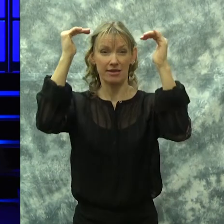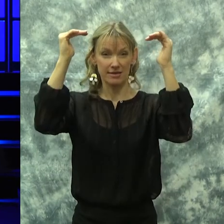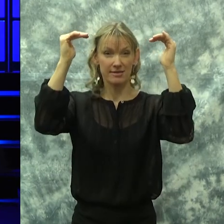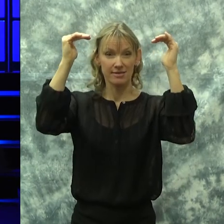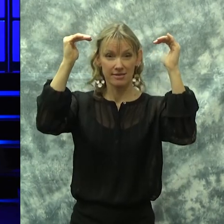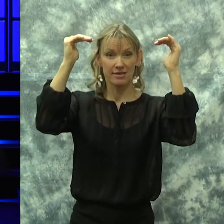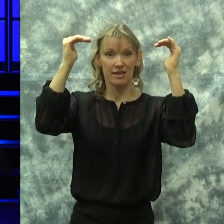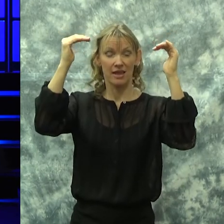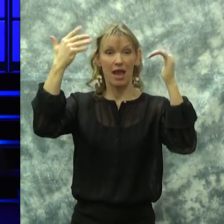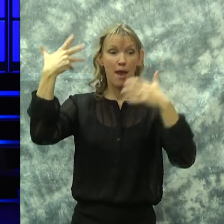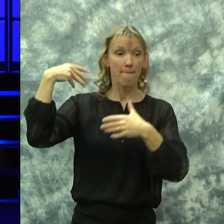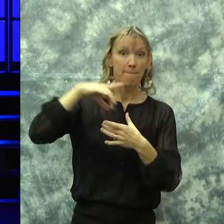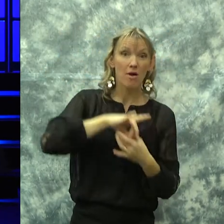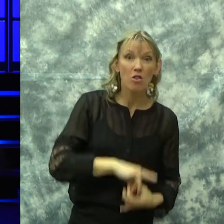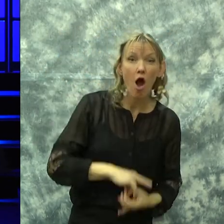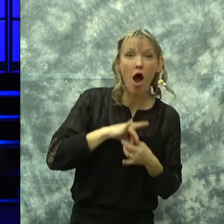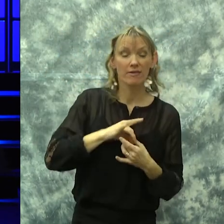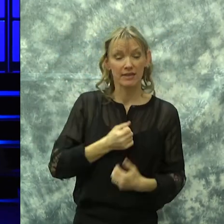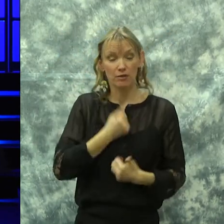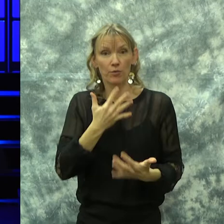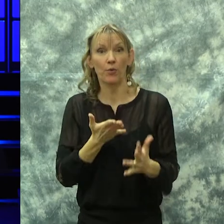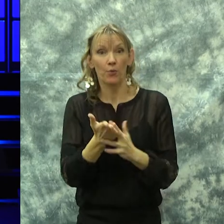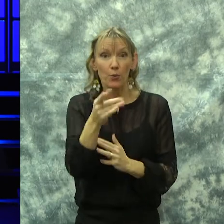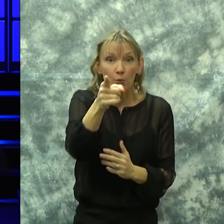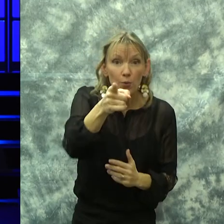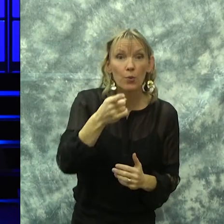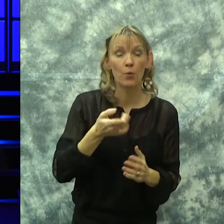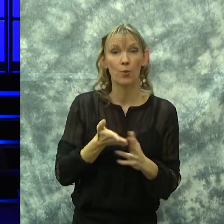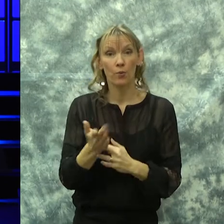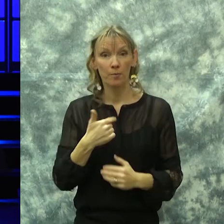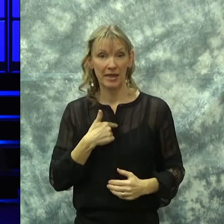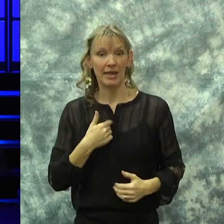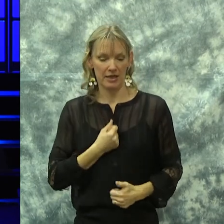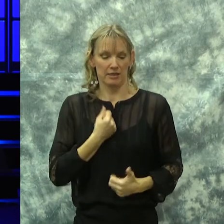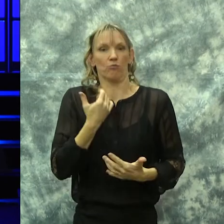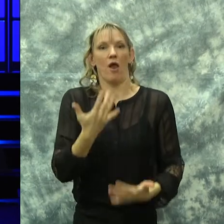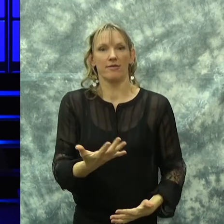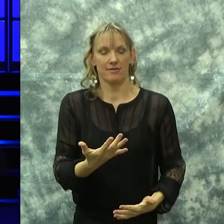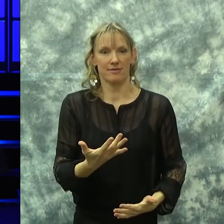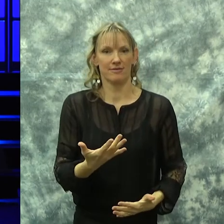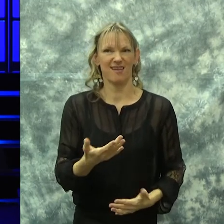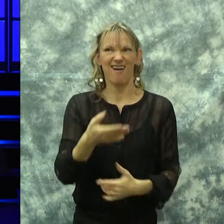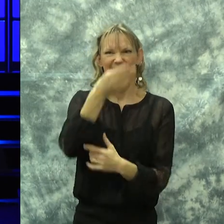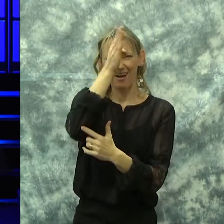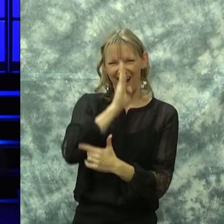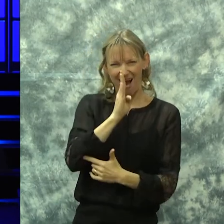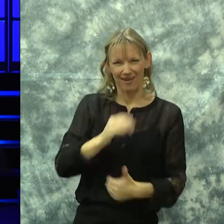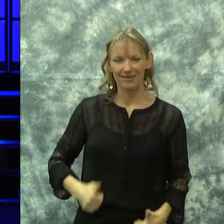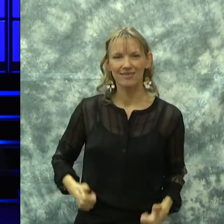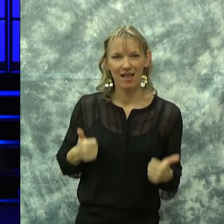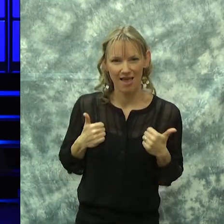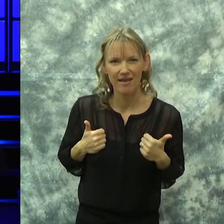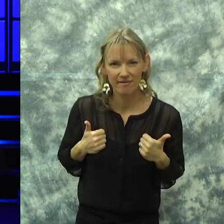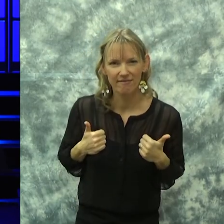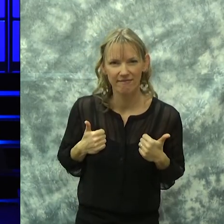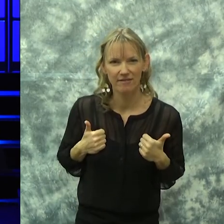it belongs and expresses through you and through me. God's life.